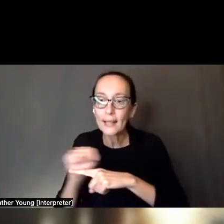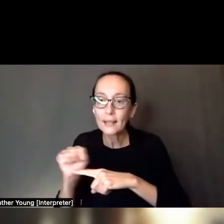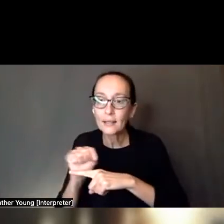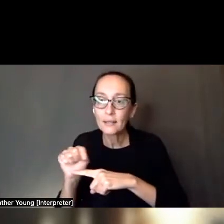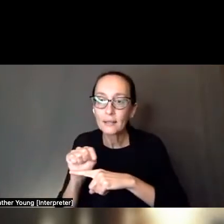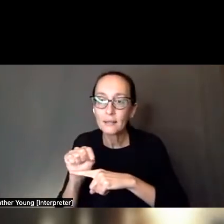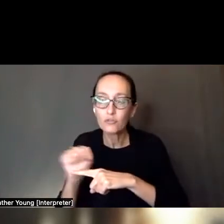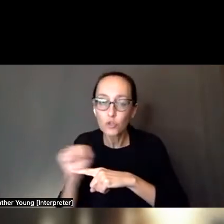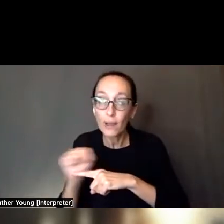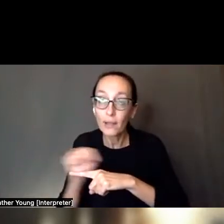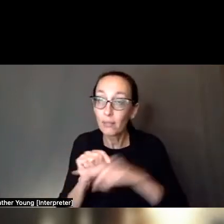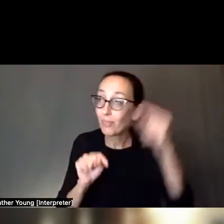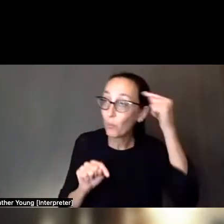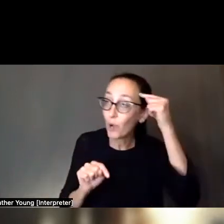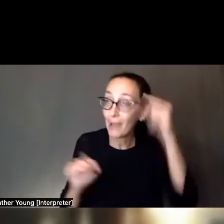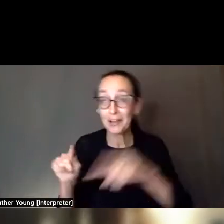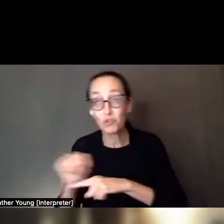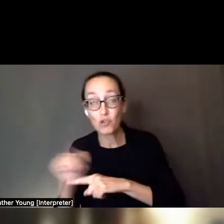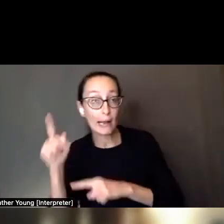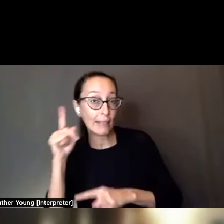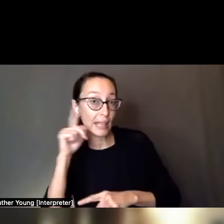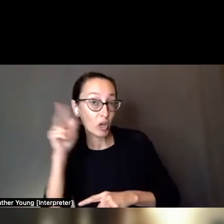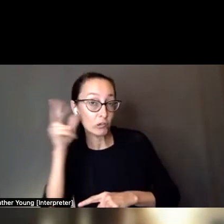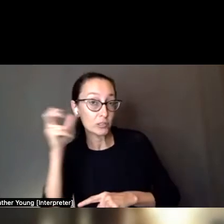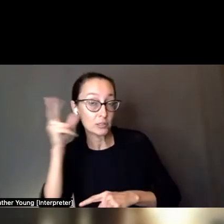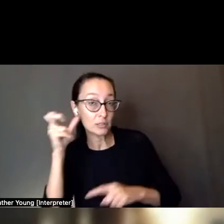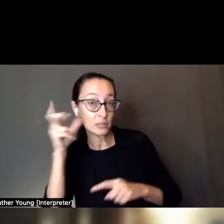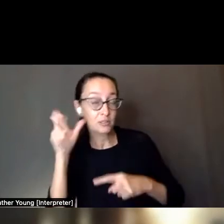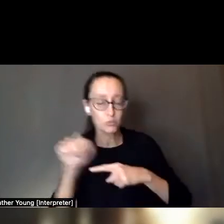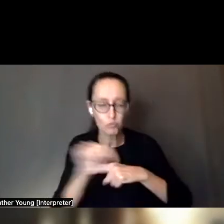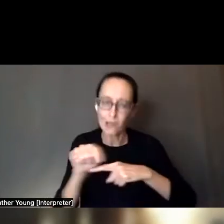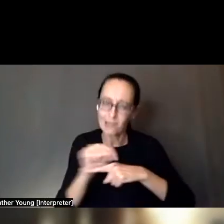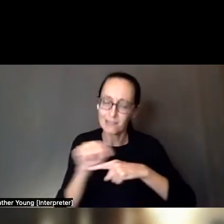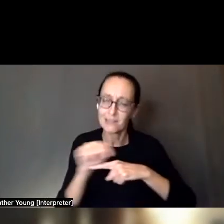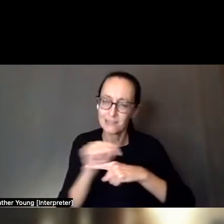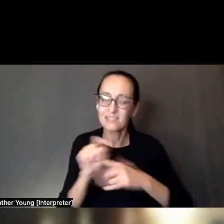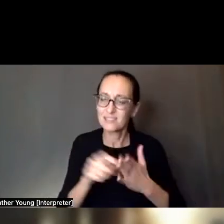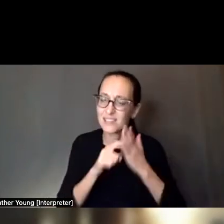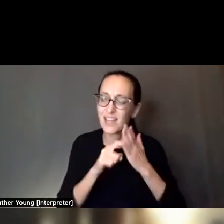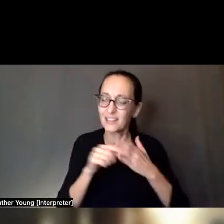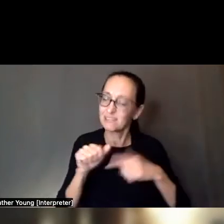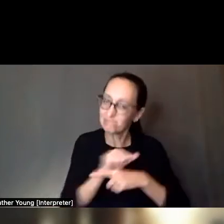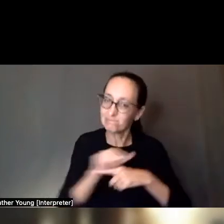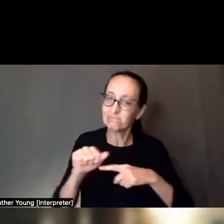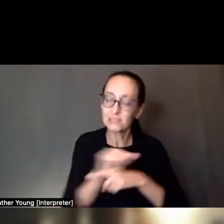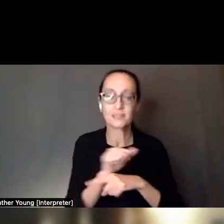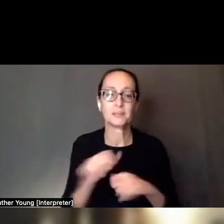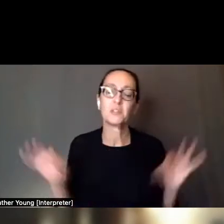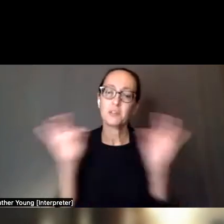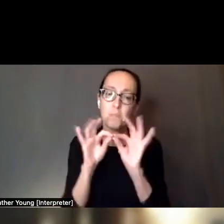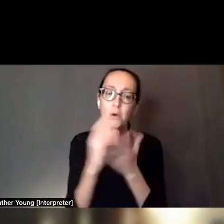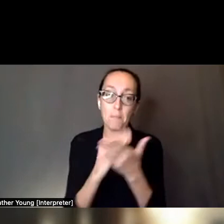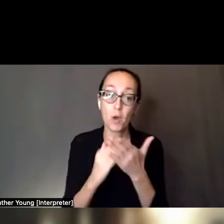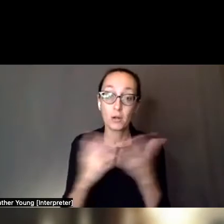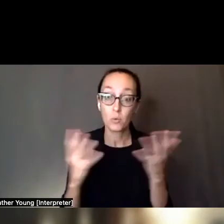training the brain, I should say, for what's coming in the ears. And the second really important part is to find